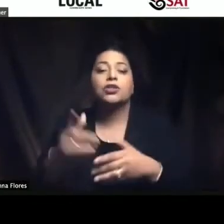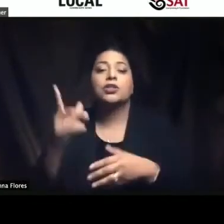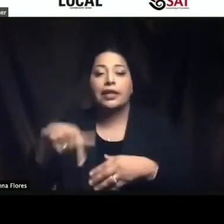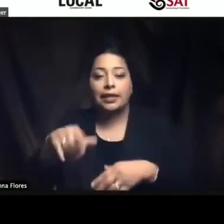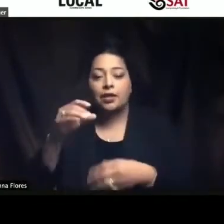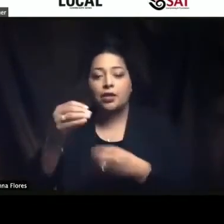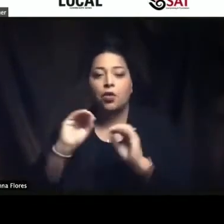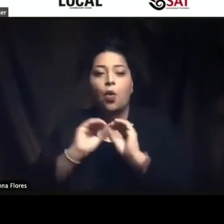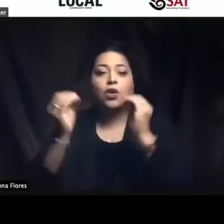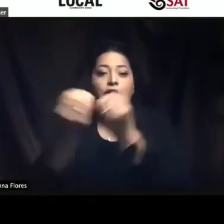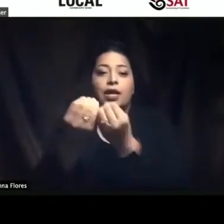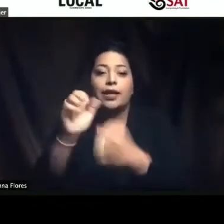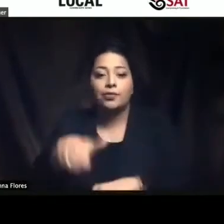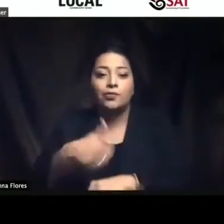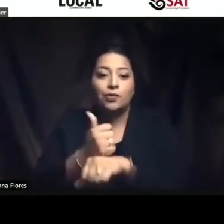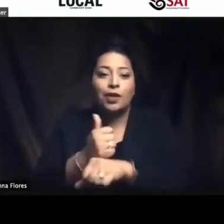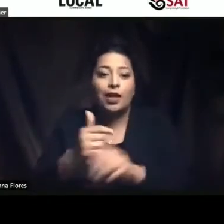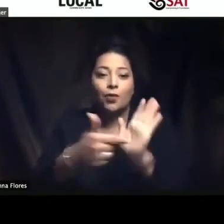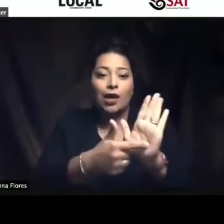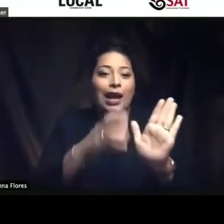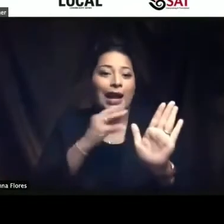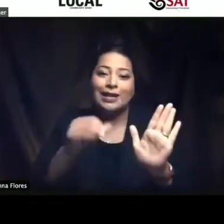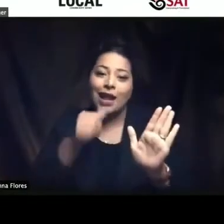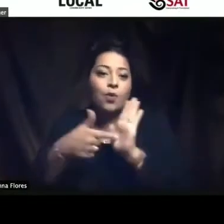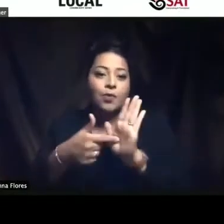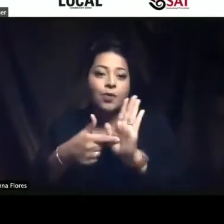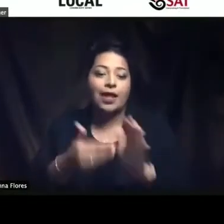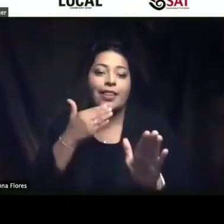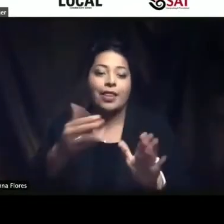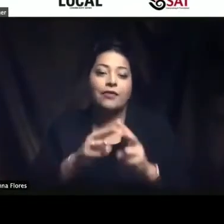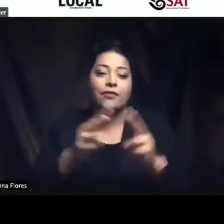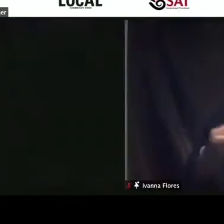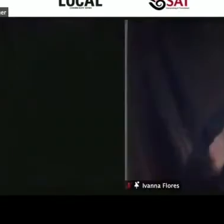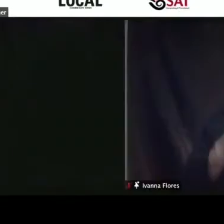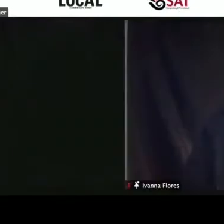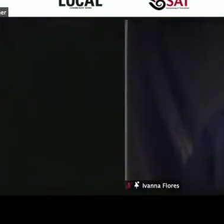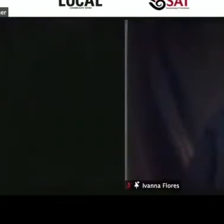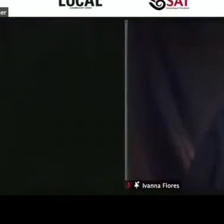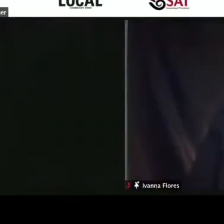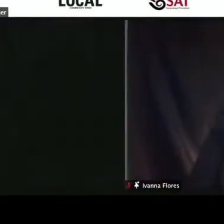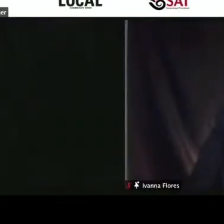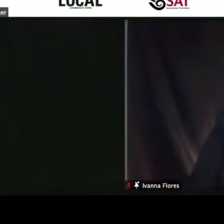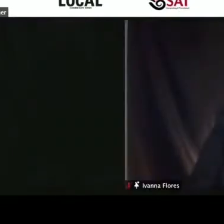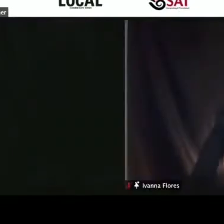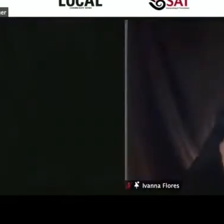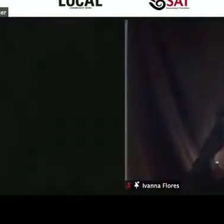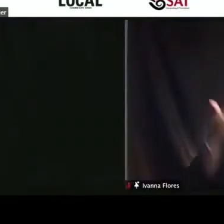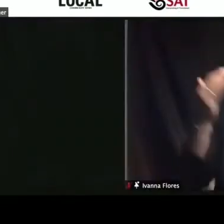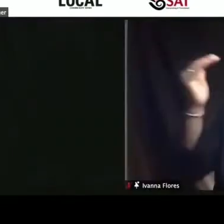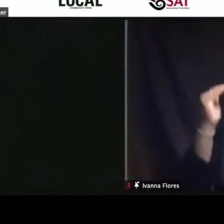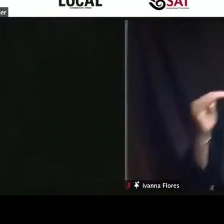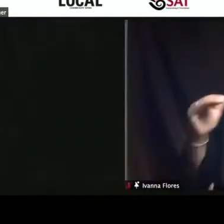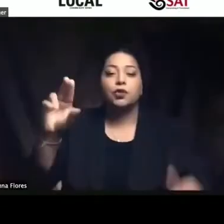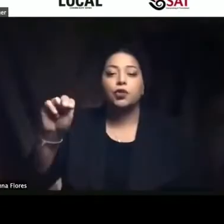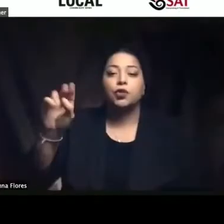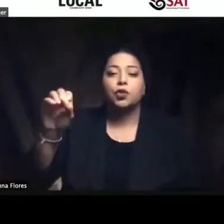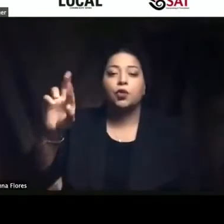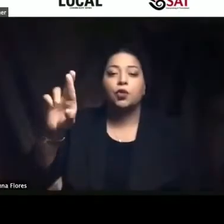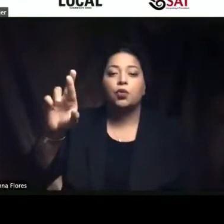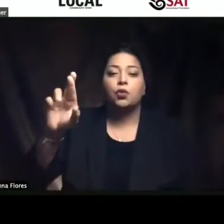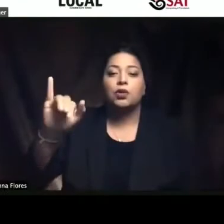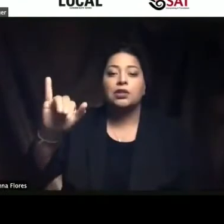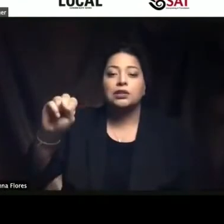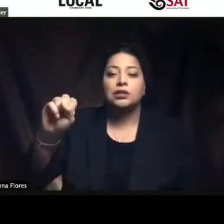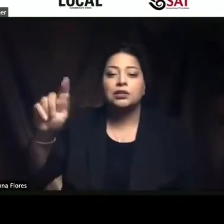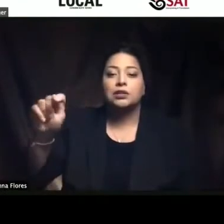in order to get that done. Thank you very much. Thank you. The next person on this question is Norris Tyrone